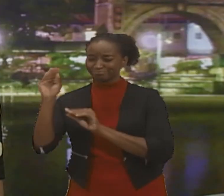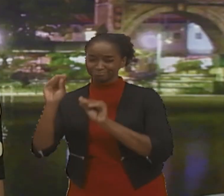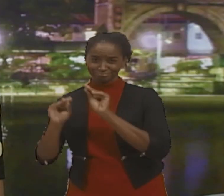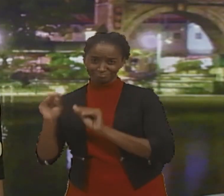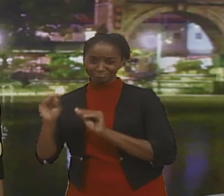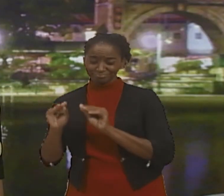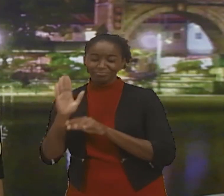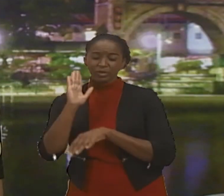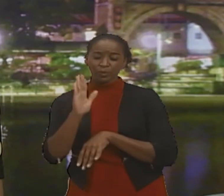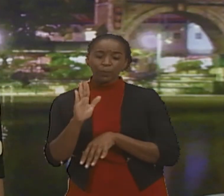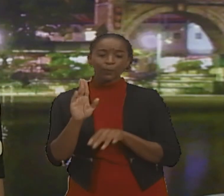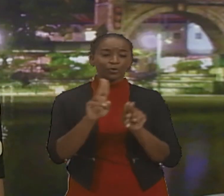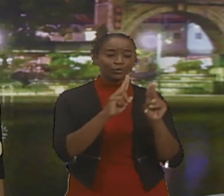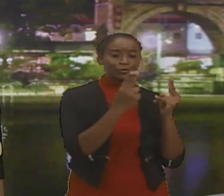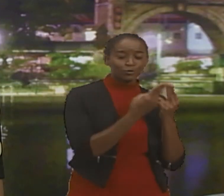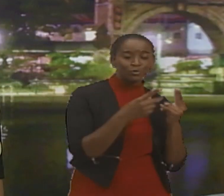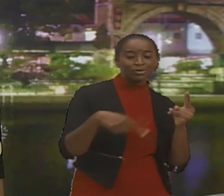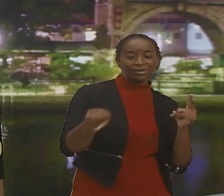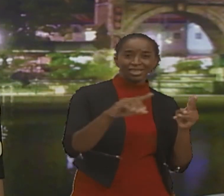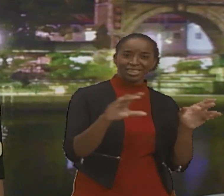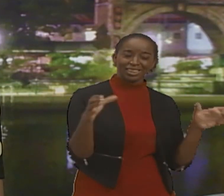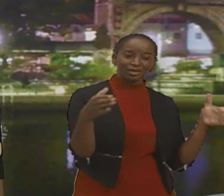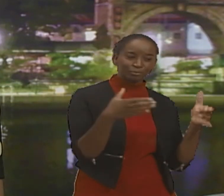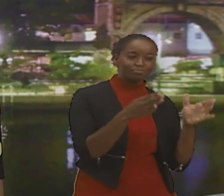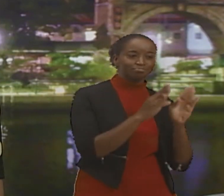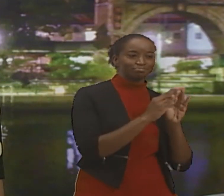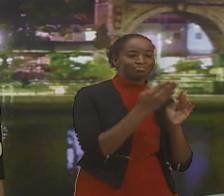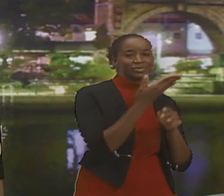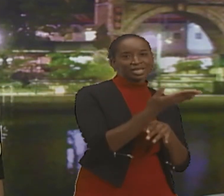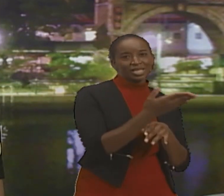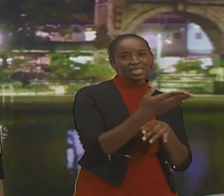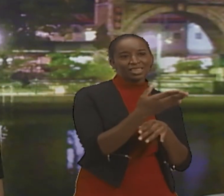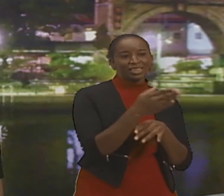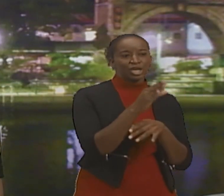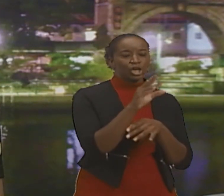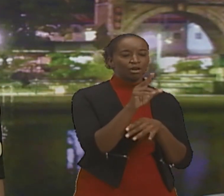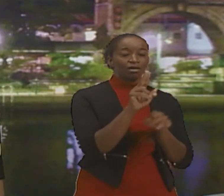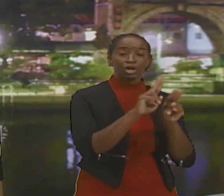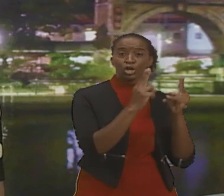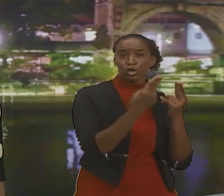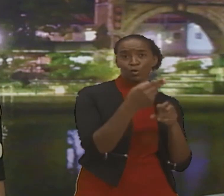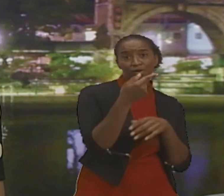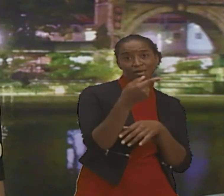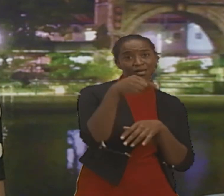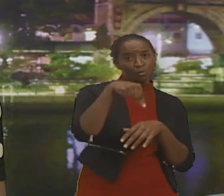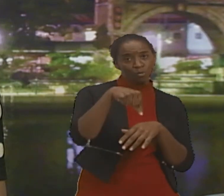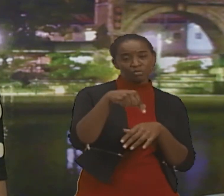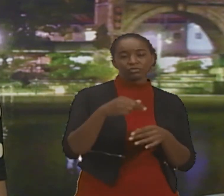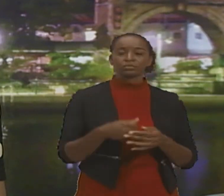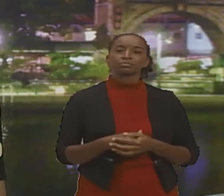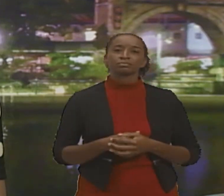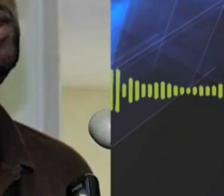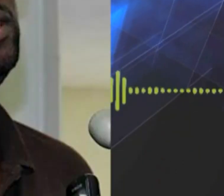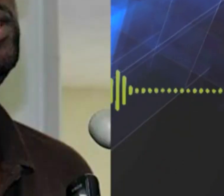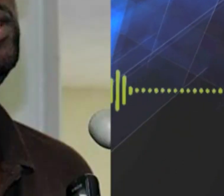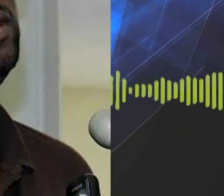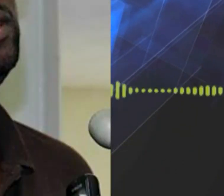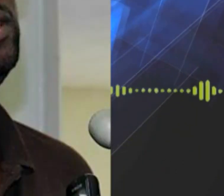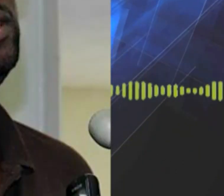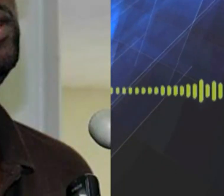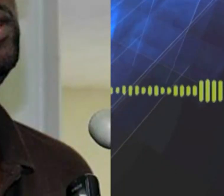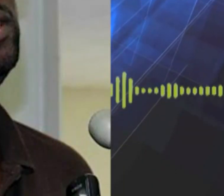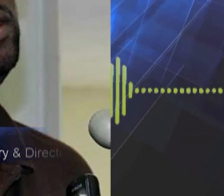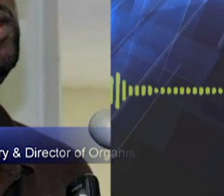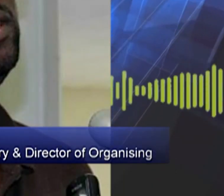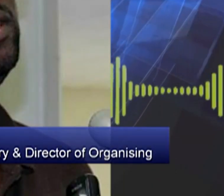p.m. at Solidarity House. Mr. Paul says that more needs to be done for those workers. These workers should have